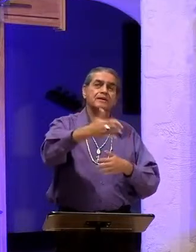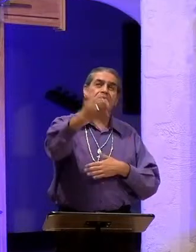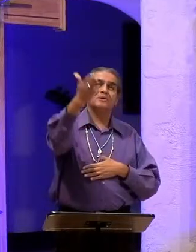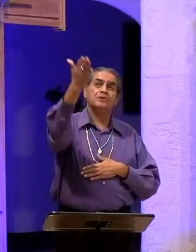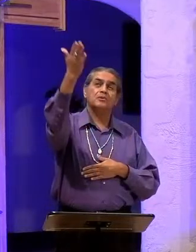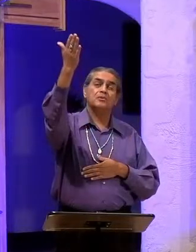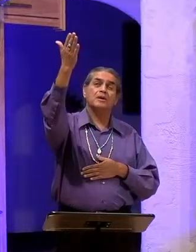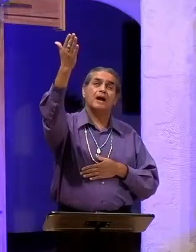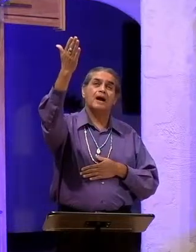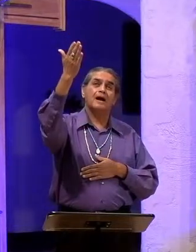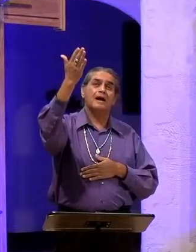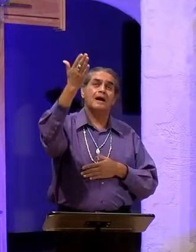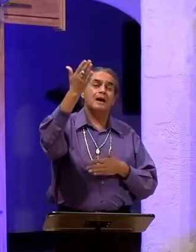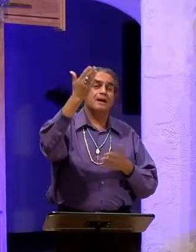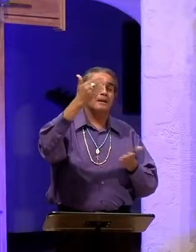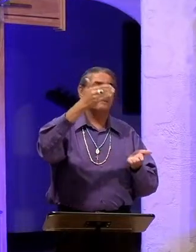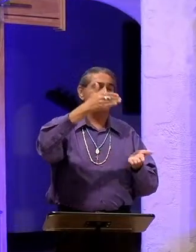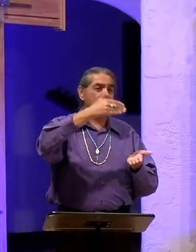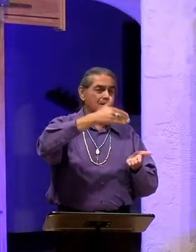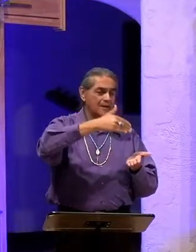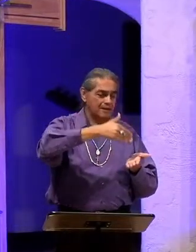Until you come.